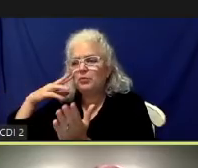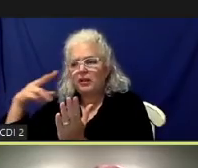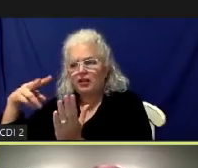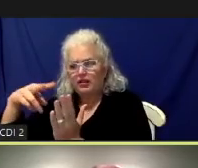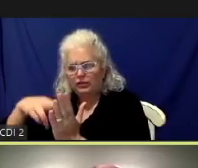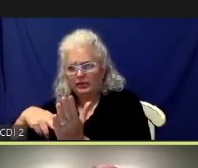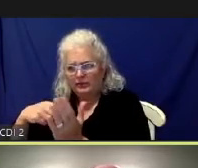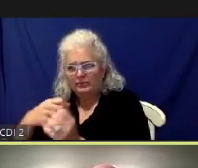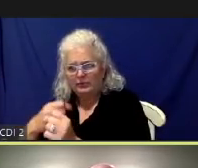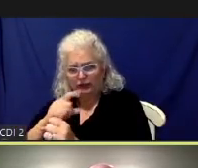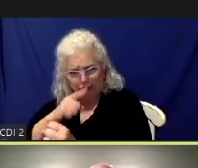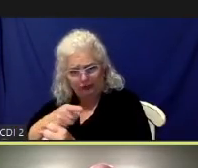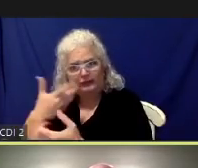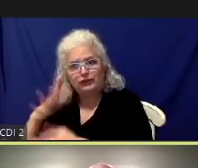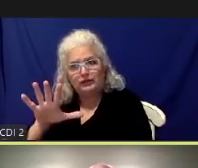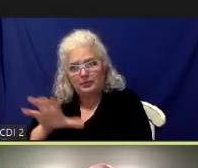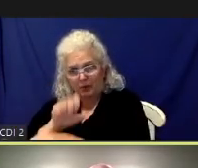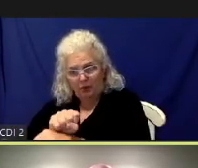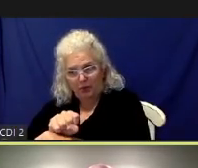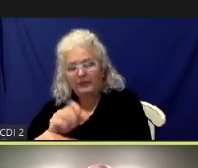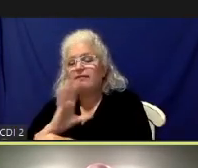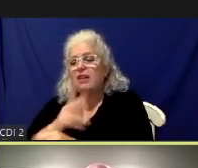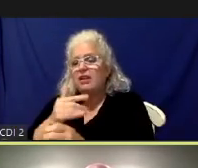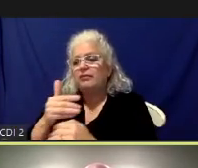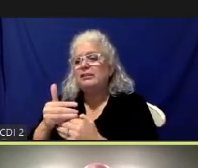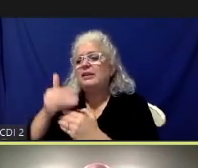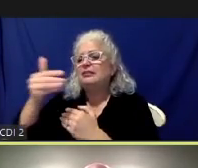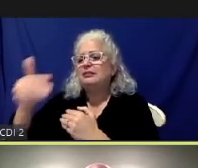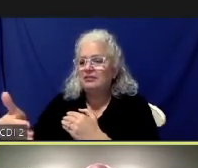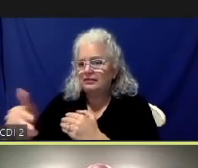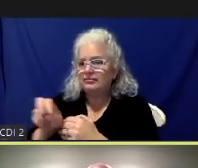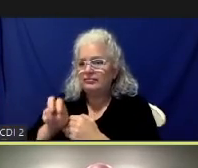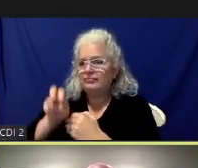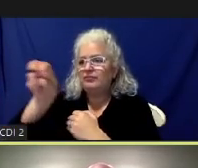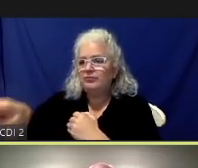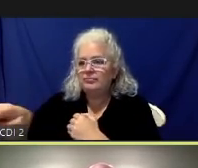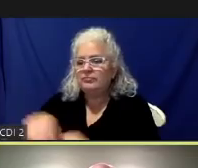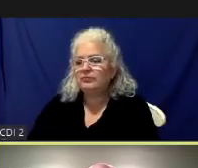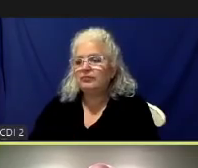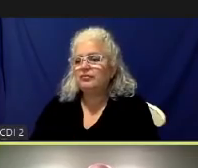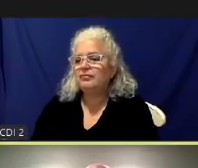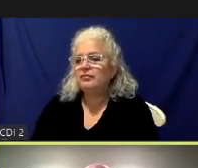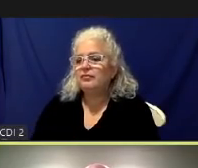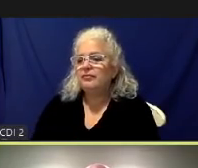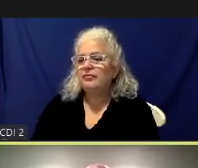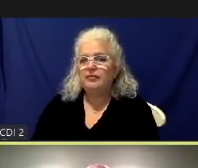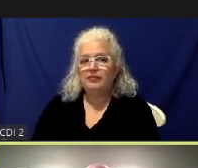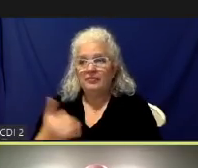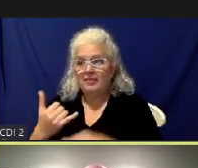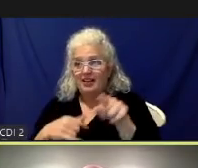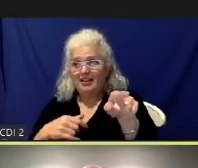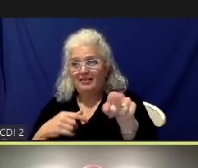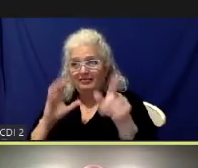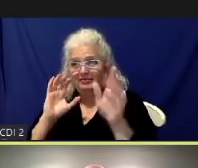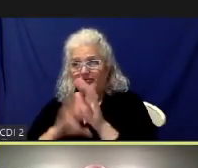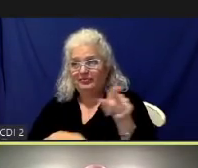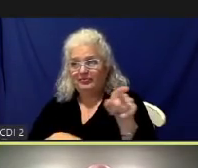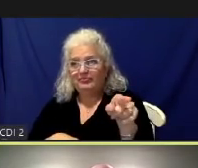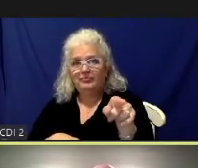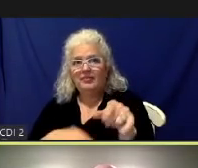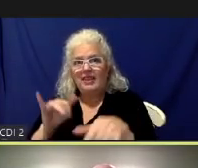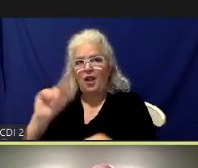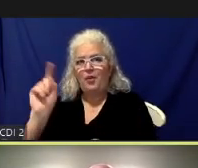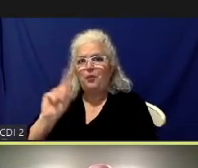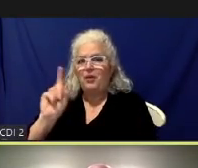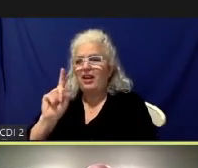please. This is where you'll actually receive the vaccine. So this is where paramedics, EMTs,